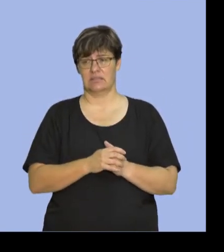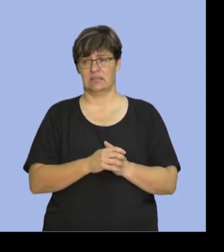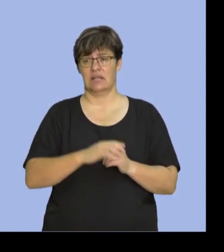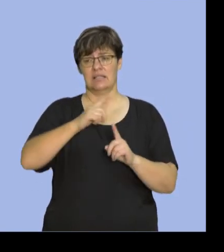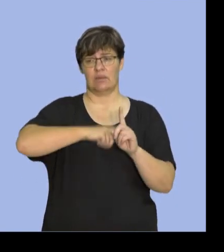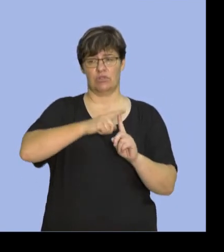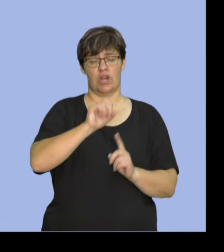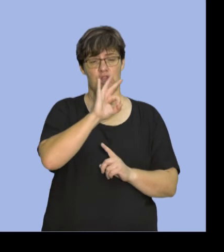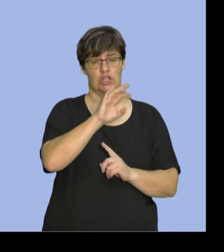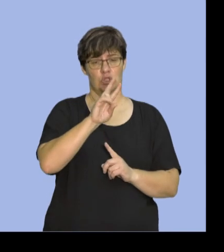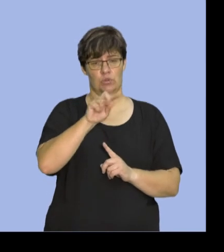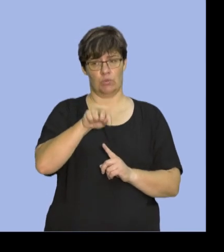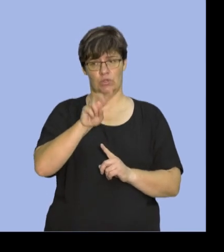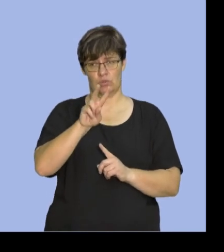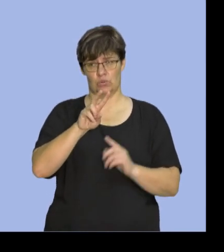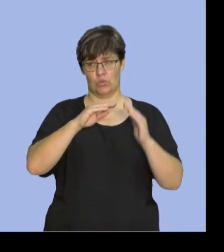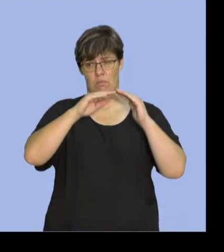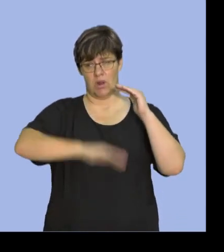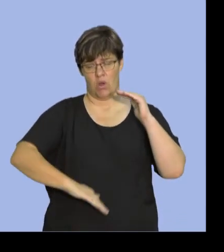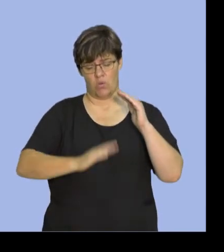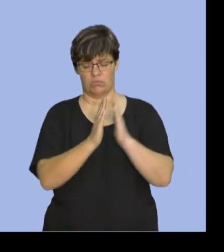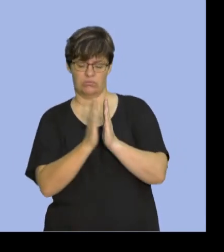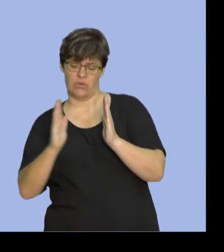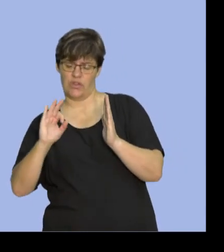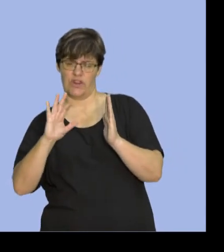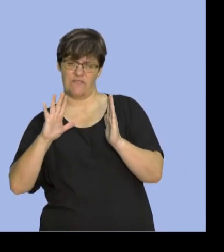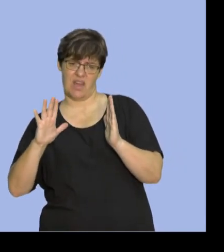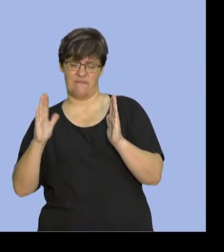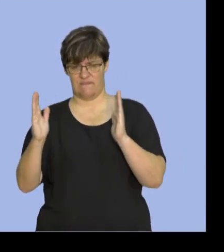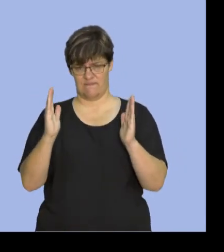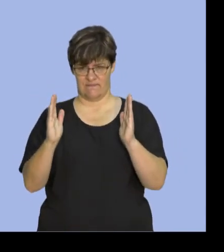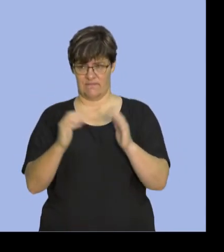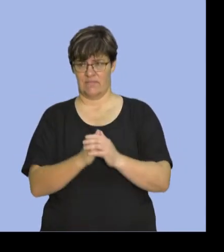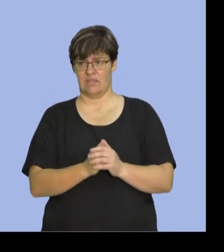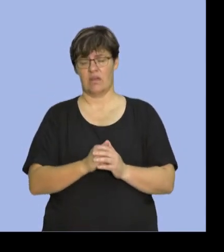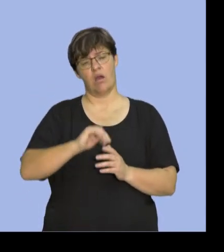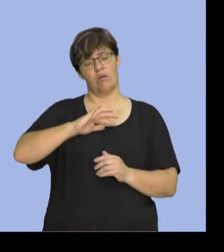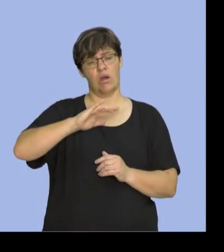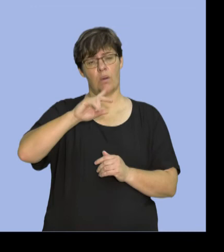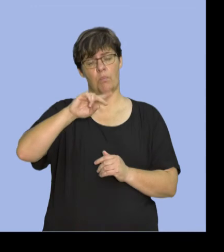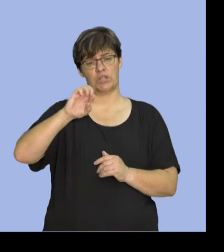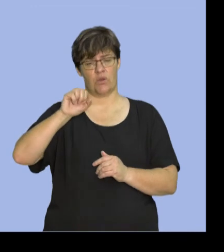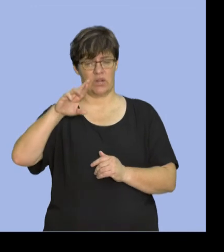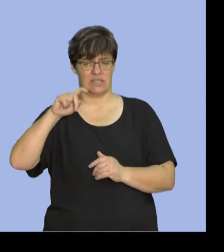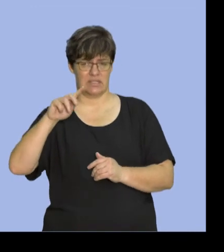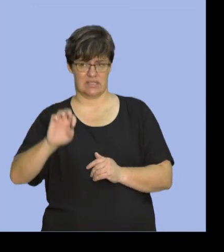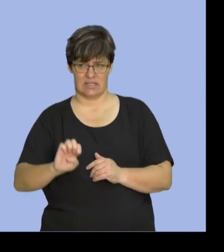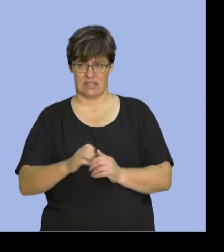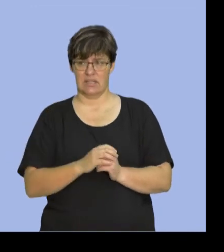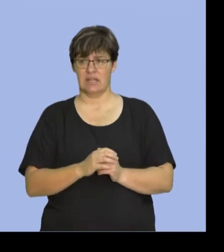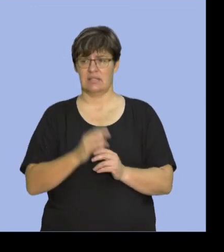is below 32 to 35 degrees Celsius. We have moderate hypothermia, which is